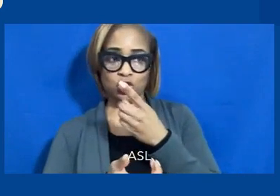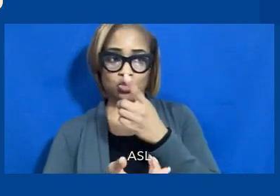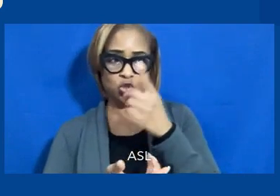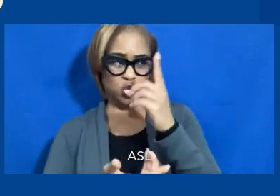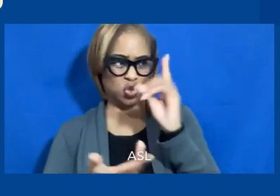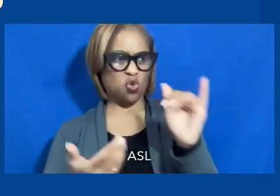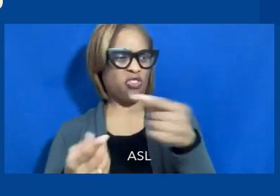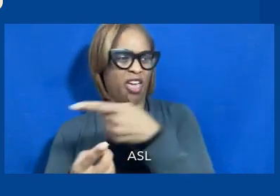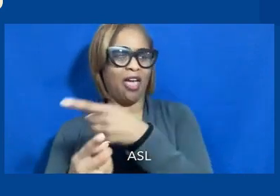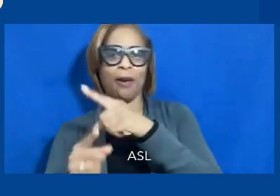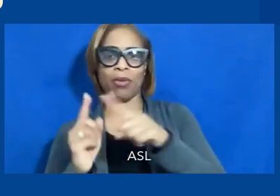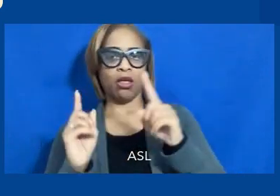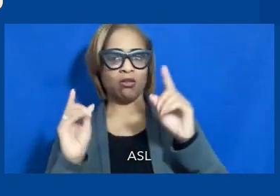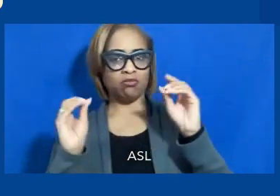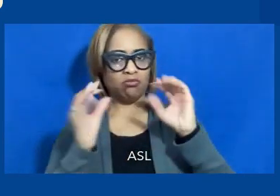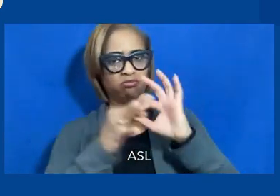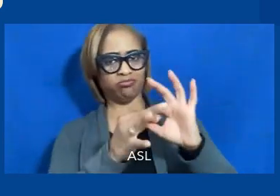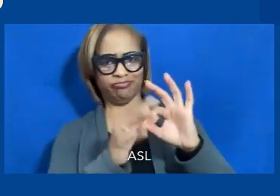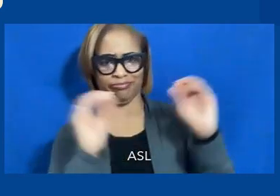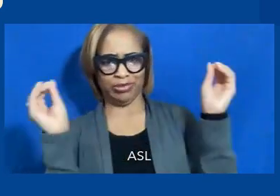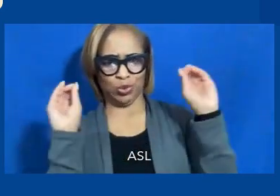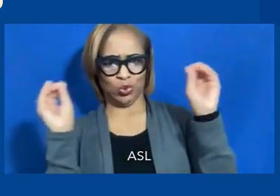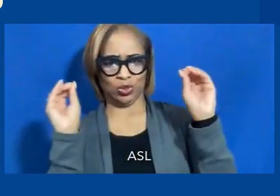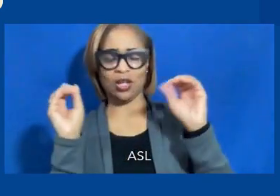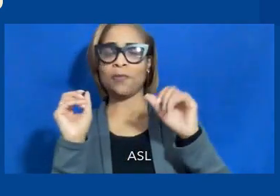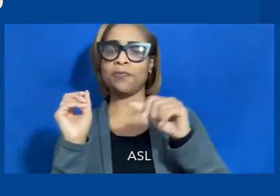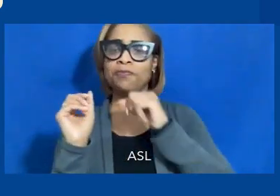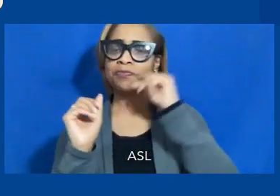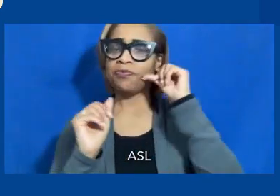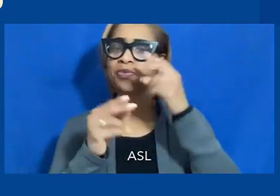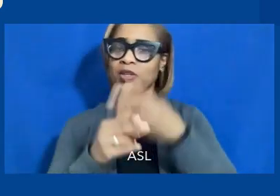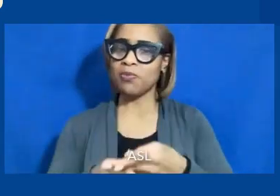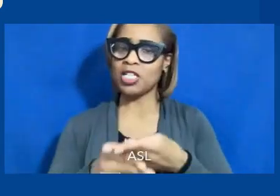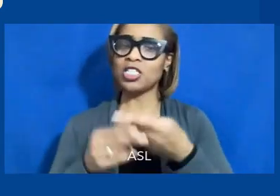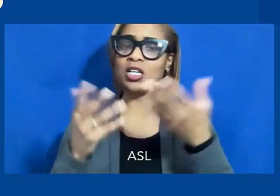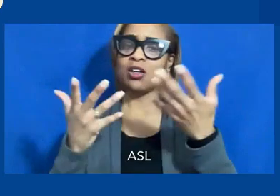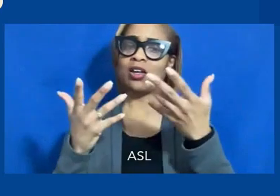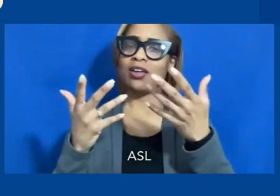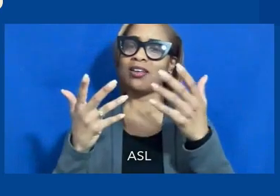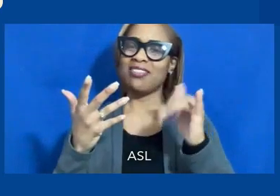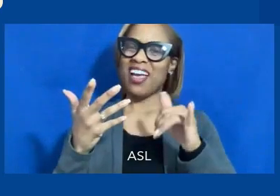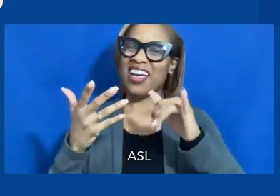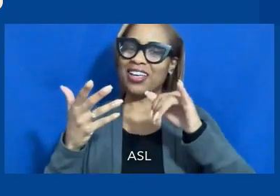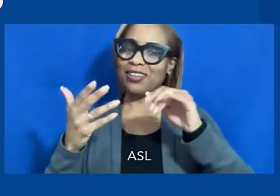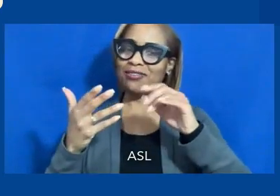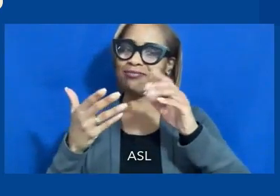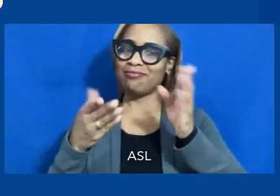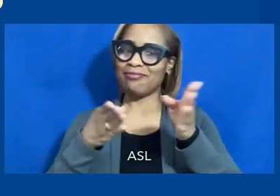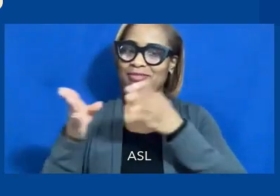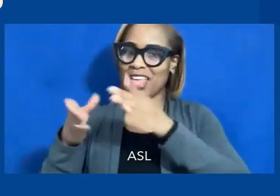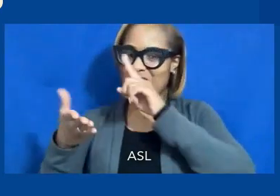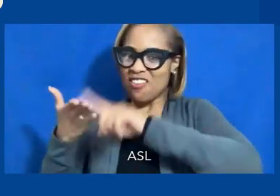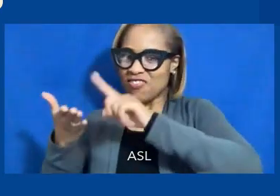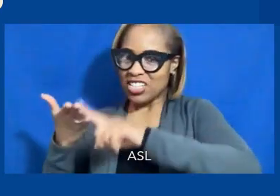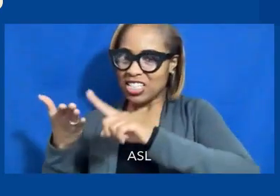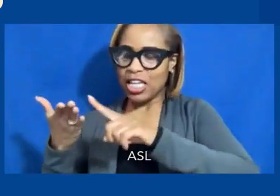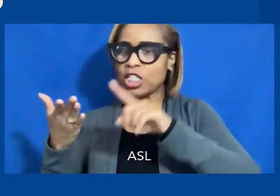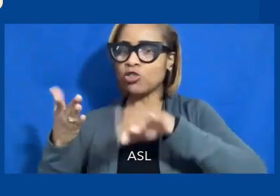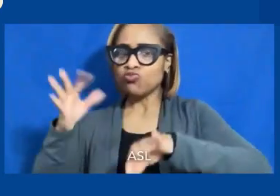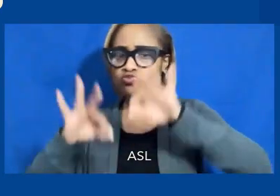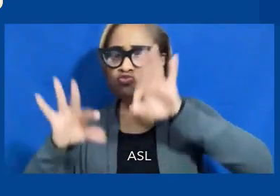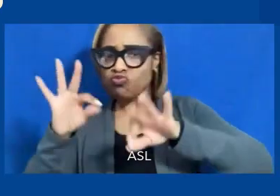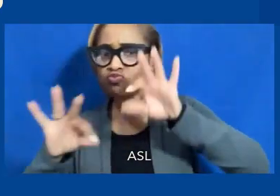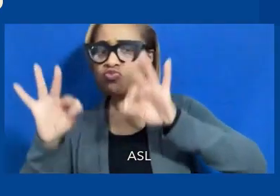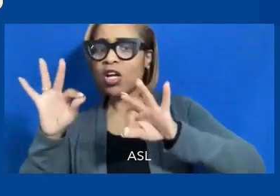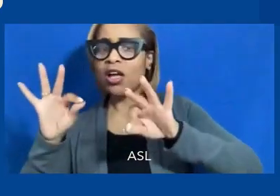And you mentioned this yesterday, Emily, that like that's part of the investigation, that like you find out like and